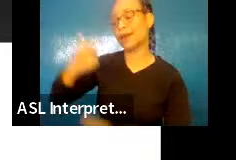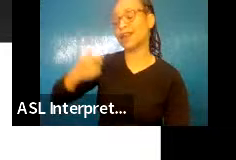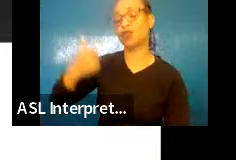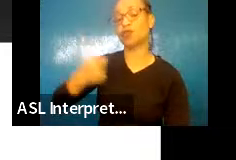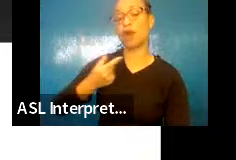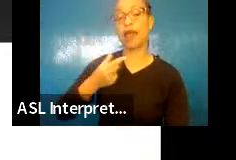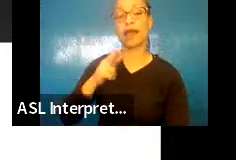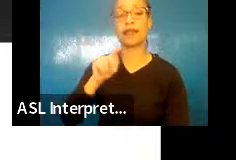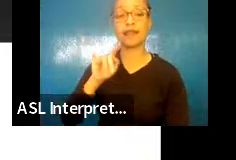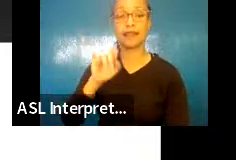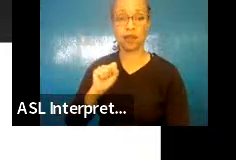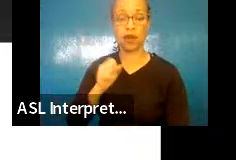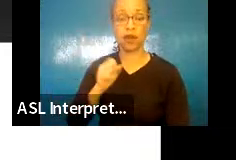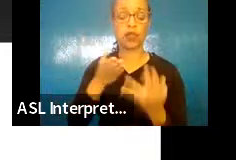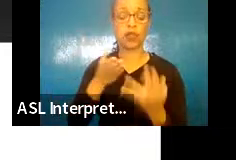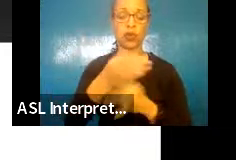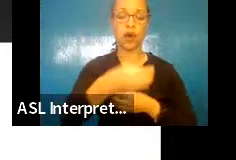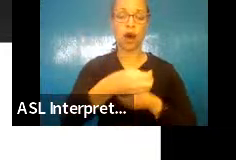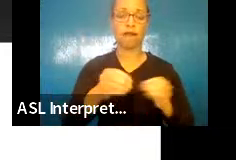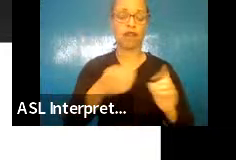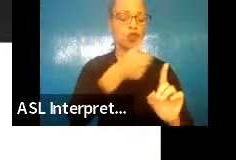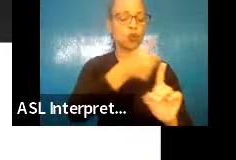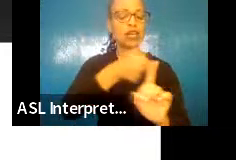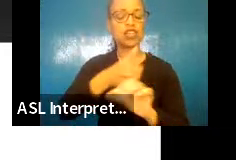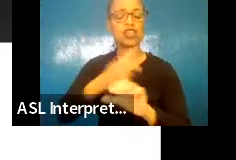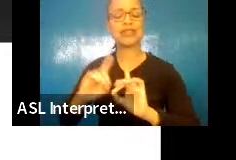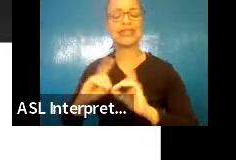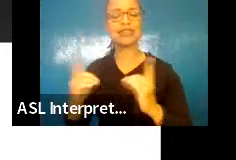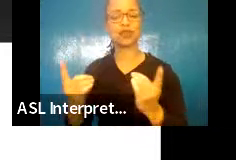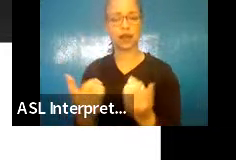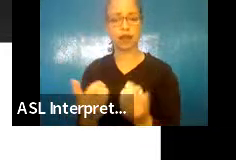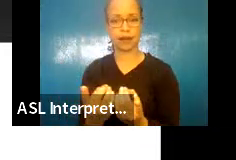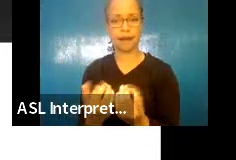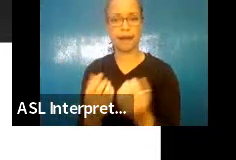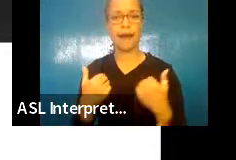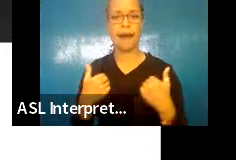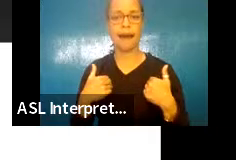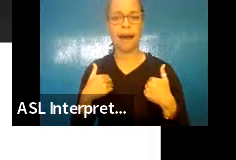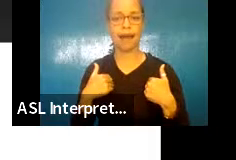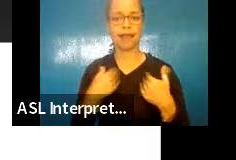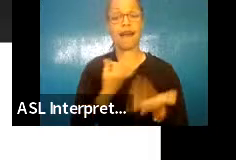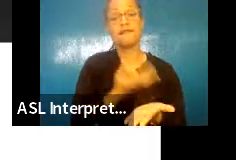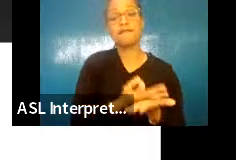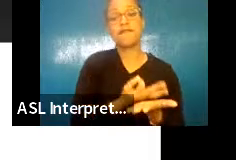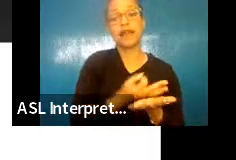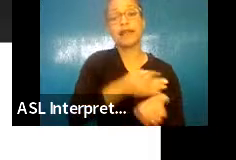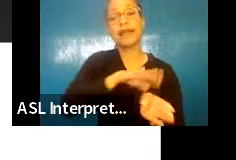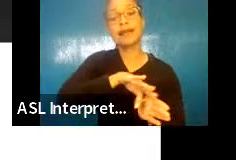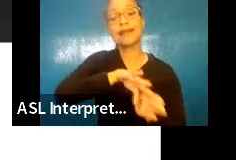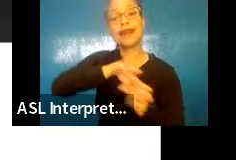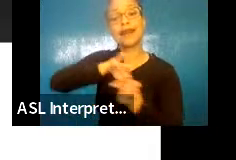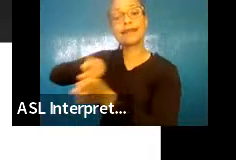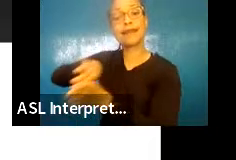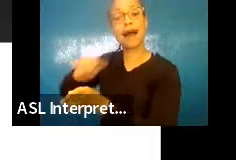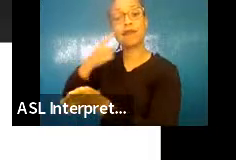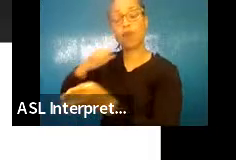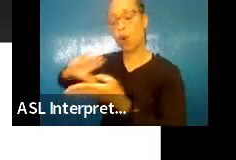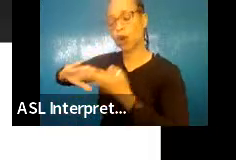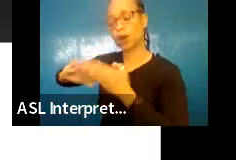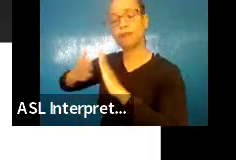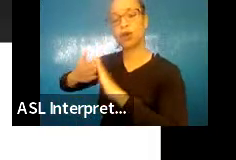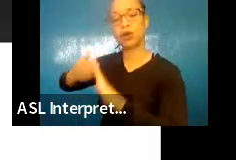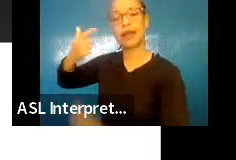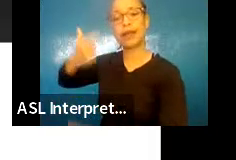offices. So each district has funds set aside for community grants,